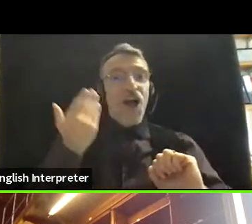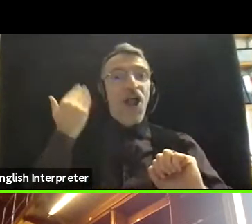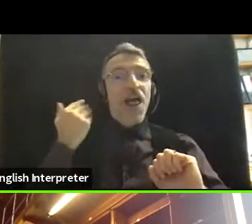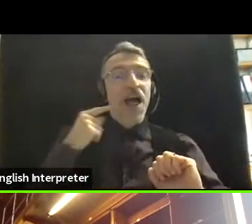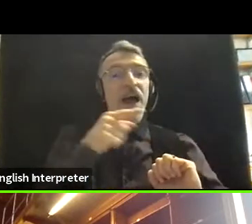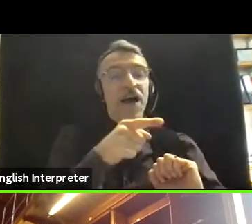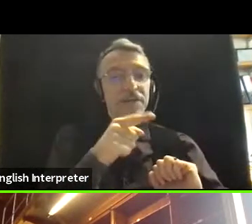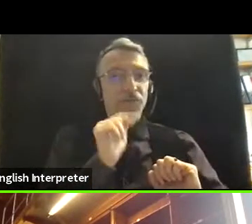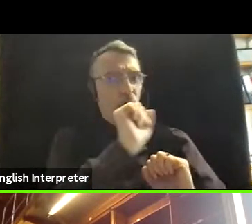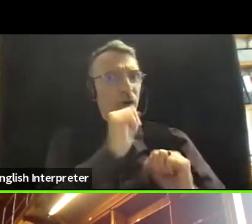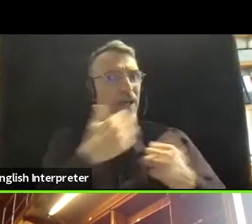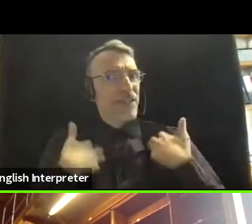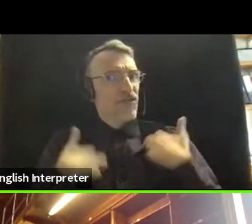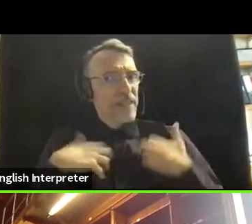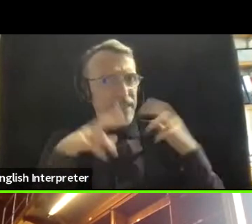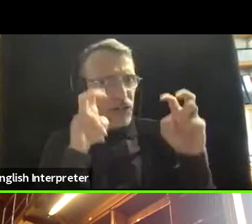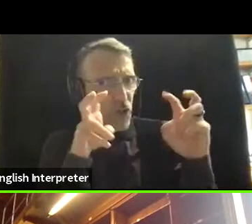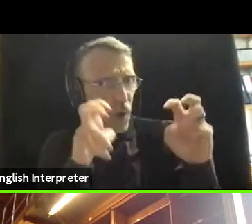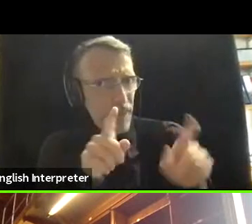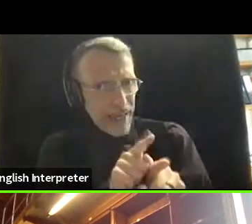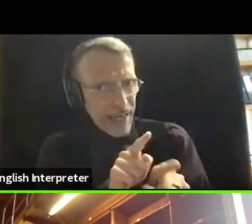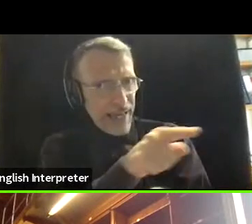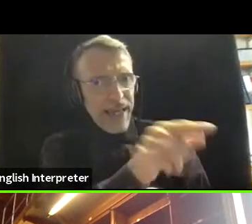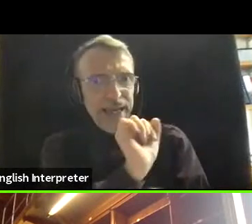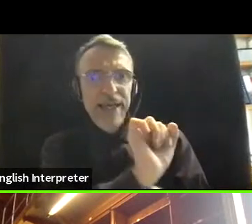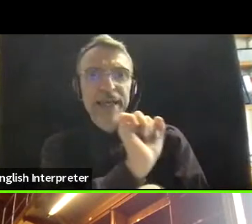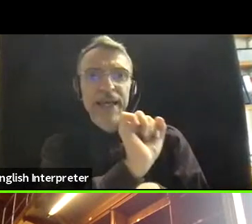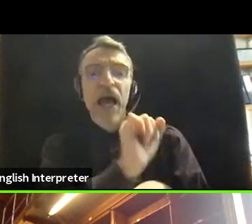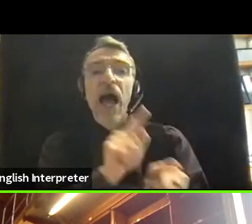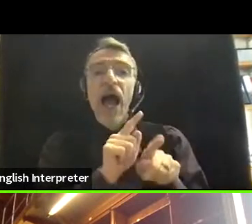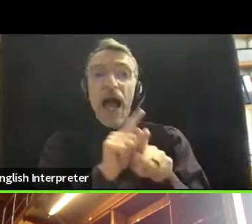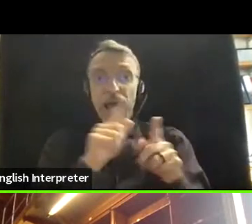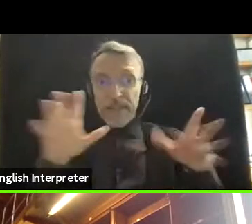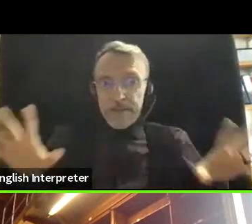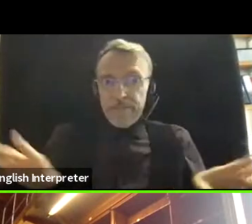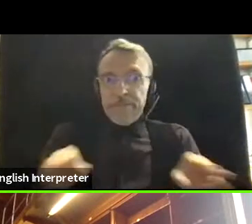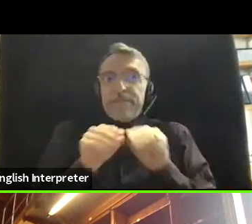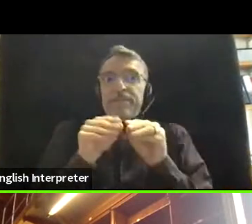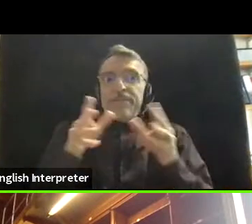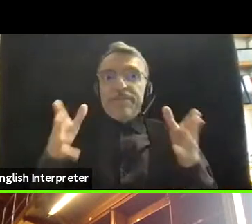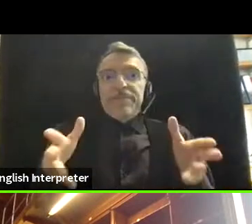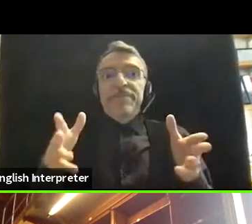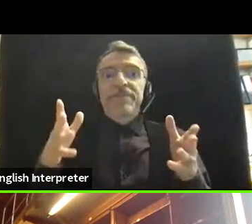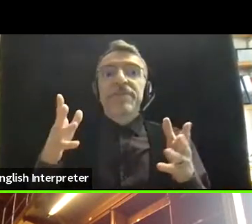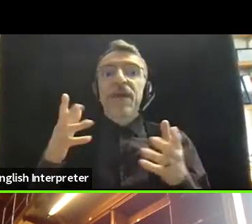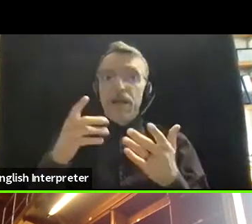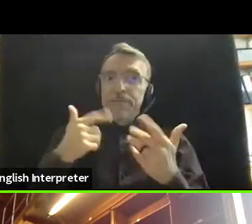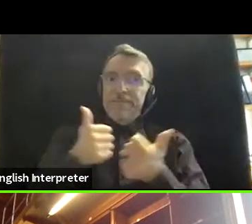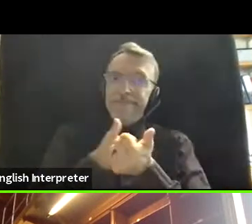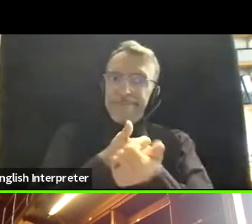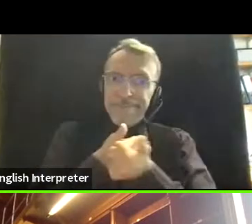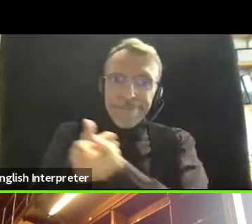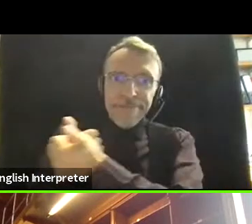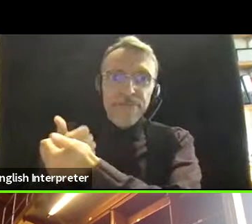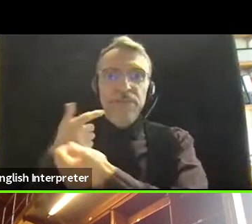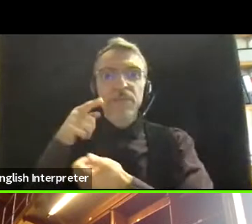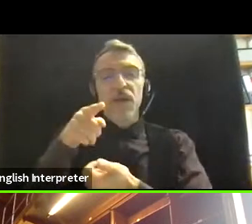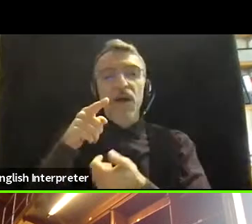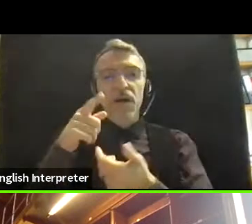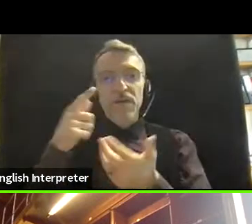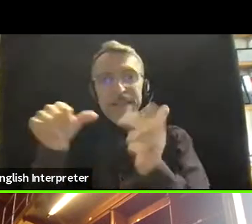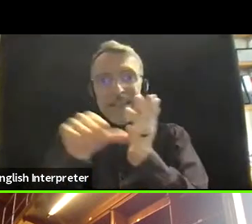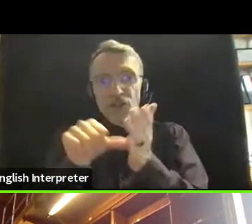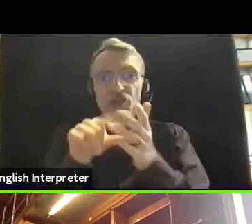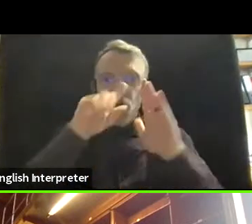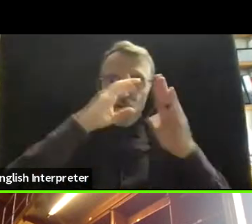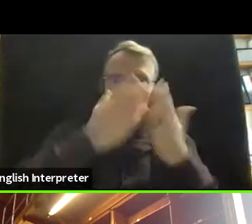your interest in the subject matter and for bringing the two matters together of disability and addressing the issue of